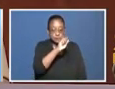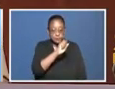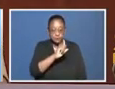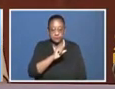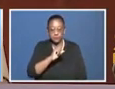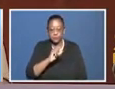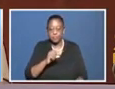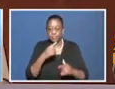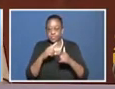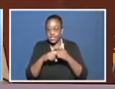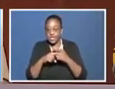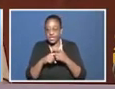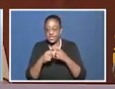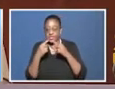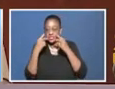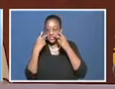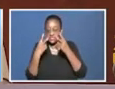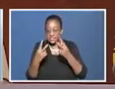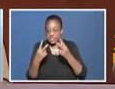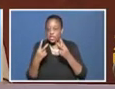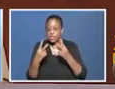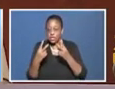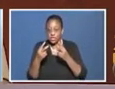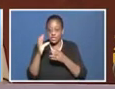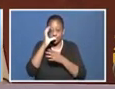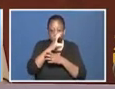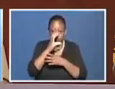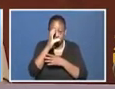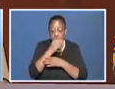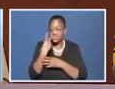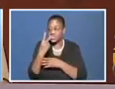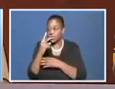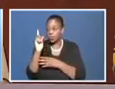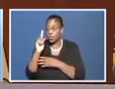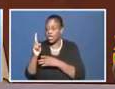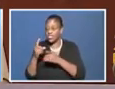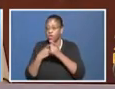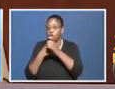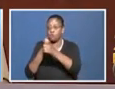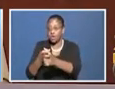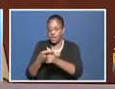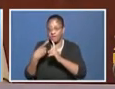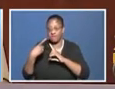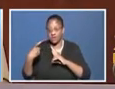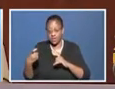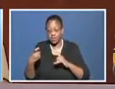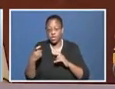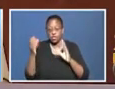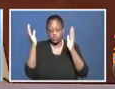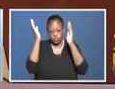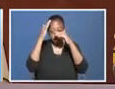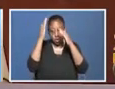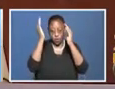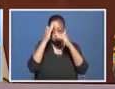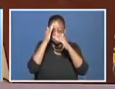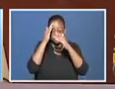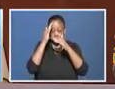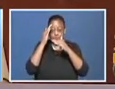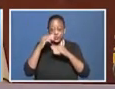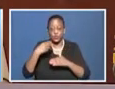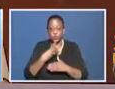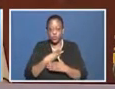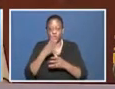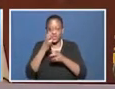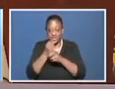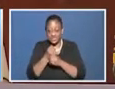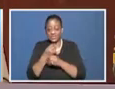the area where the culprits came from and where they was chasing the individuals. So hopefully that we will be able to collect